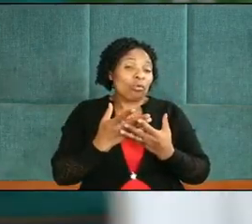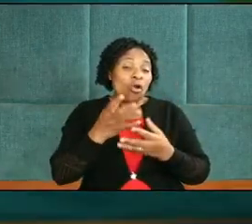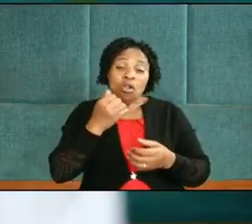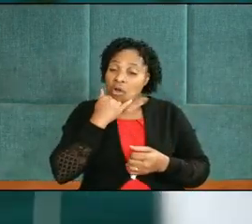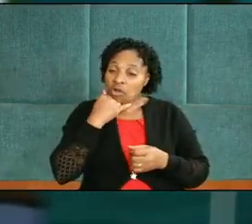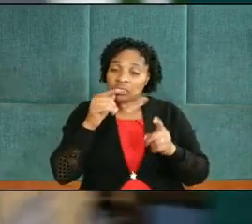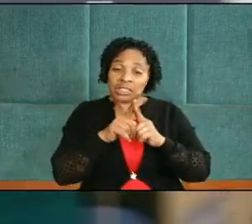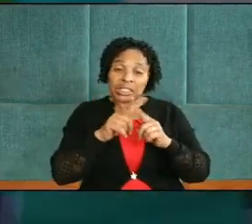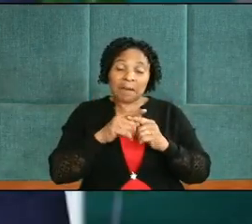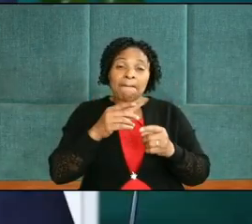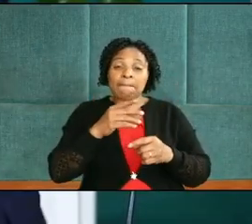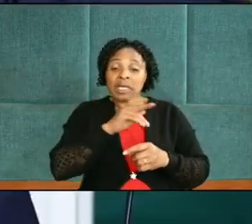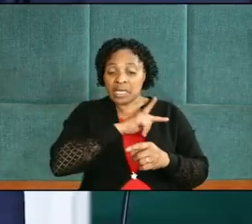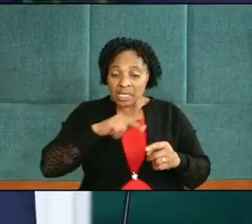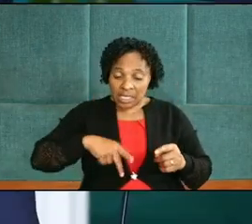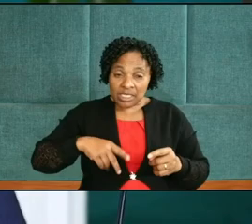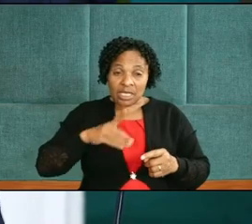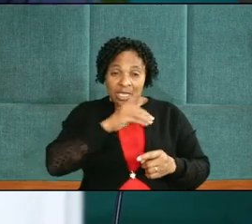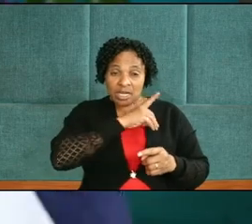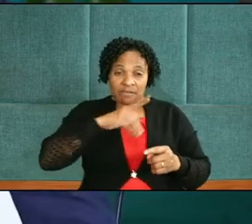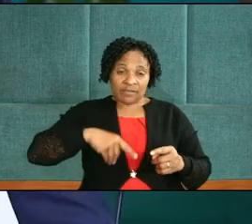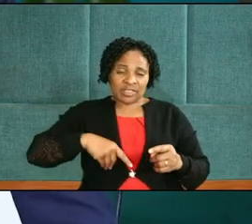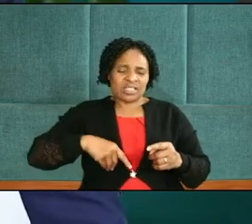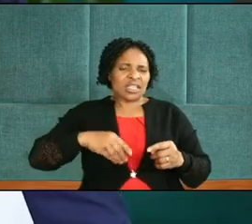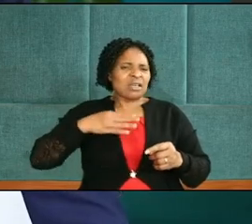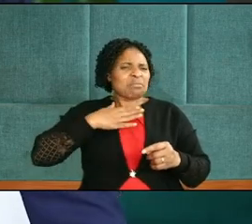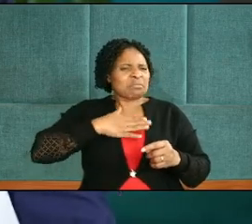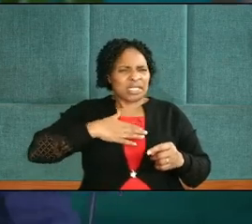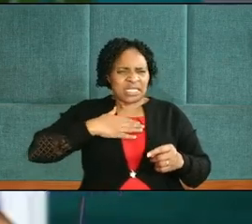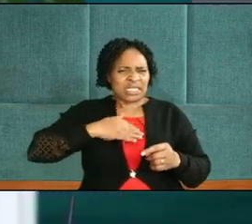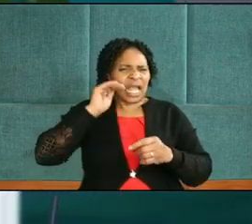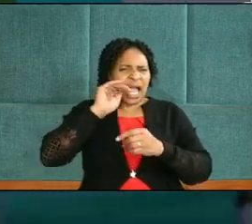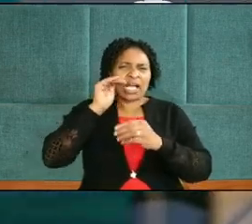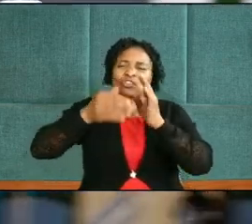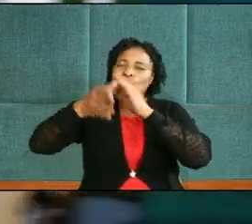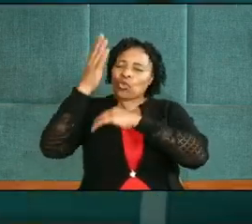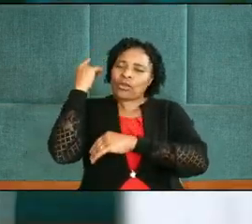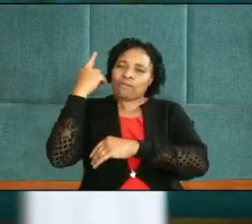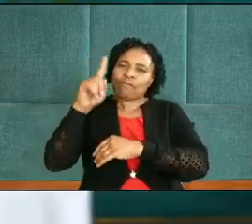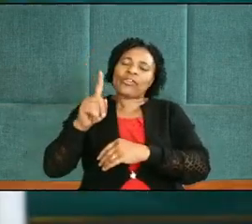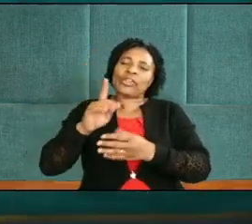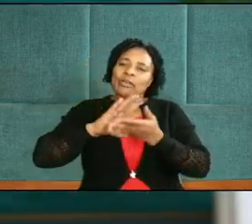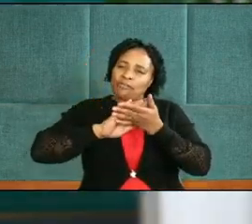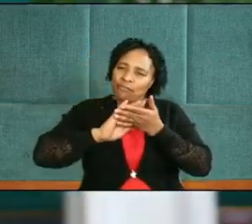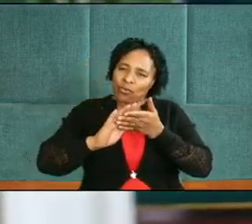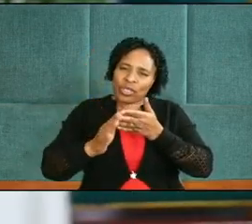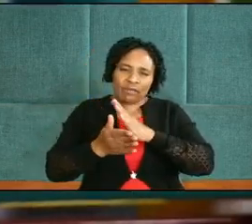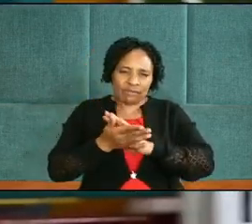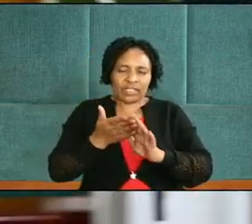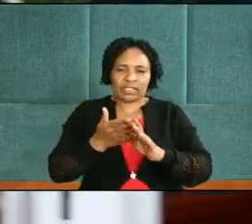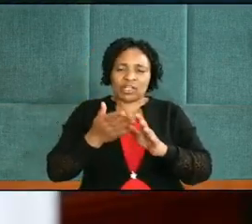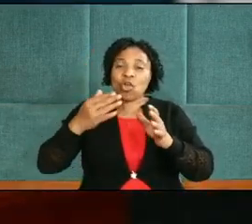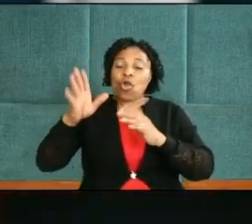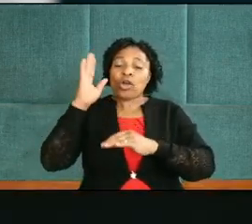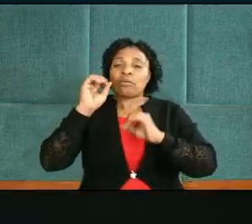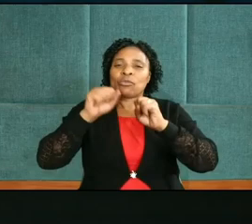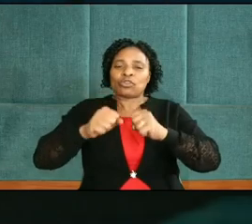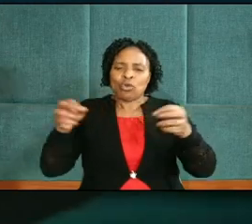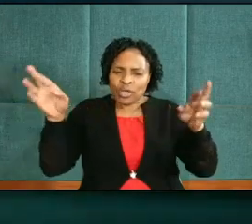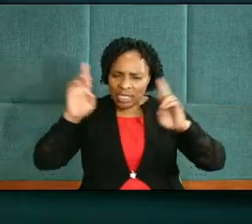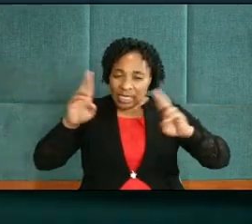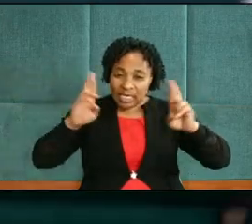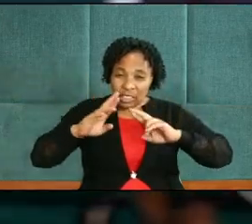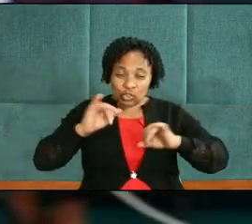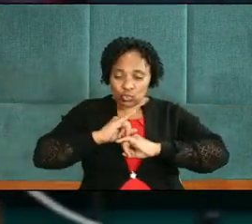then I'm here to tell you, ask God for the same thing. God, wash me and cleanse me and fix me up. But whatever you